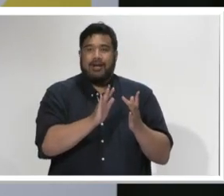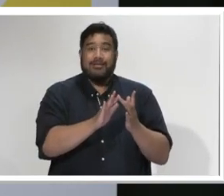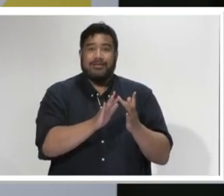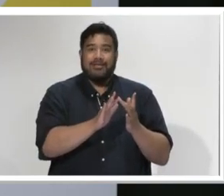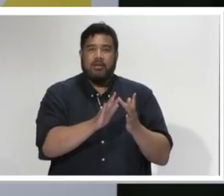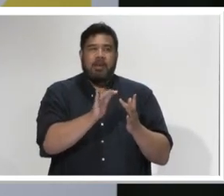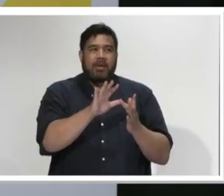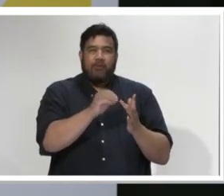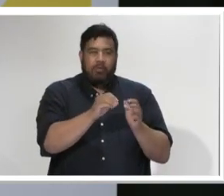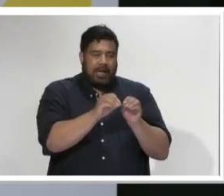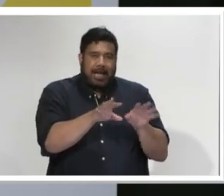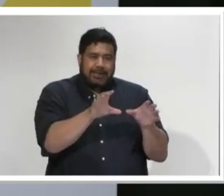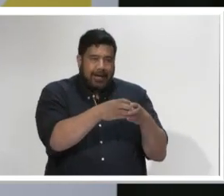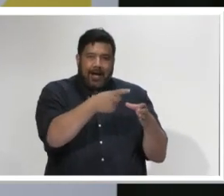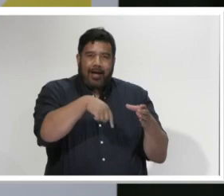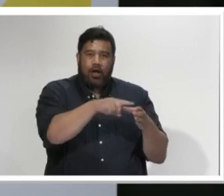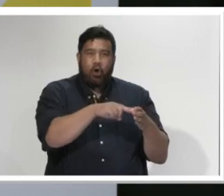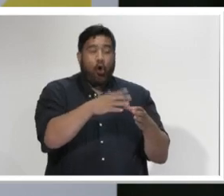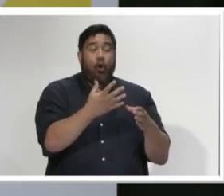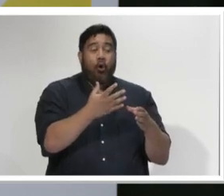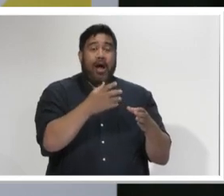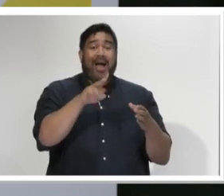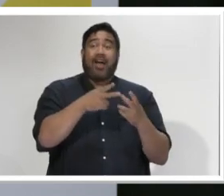cluster or linked to someone who has travelled from